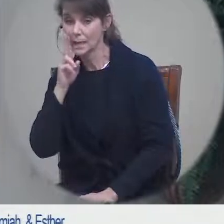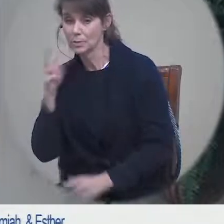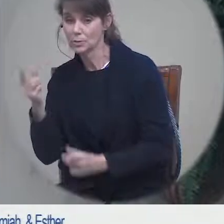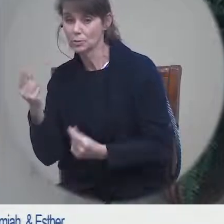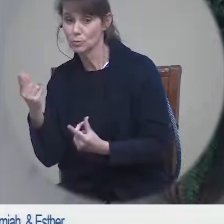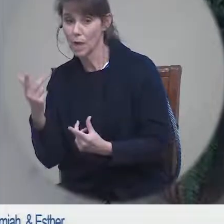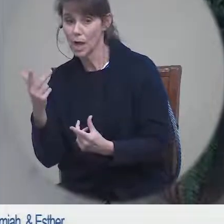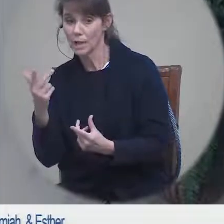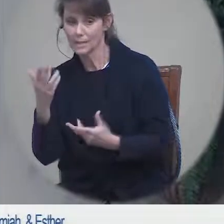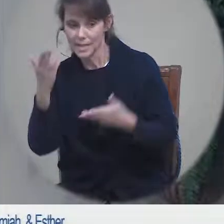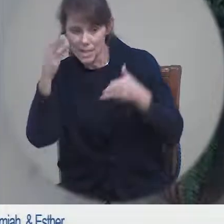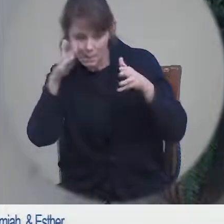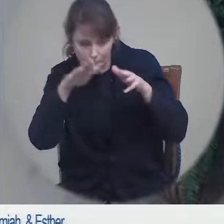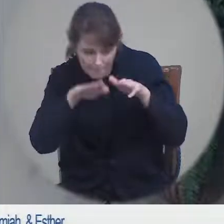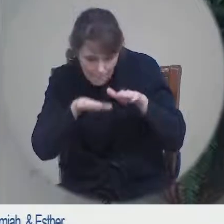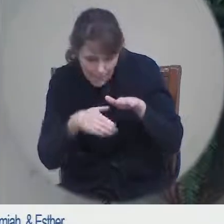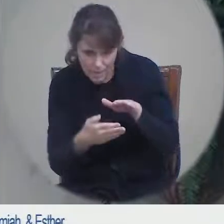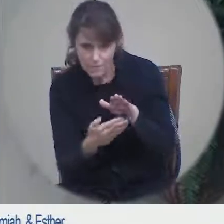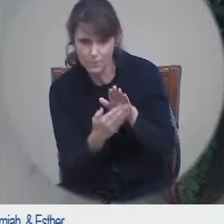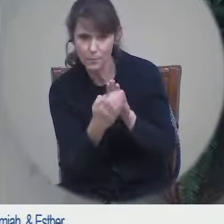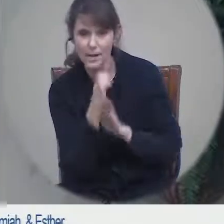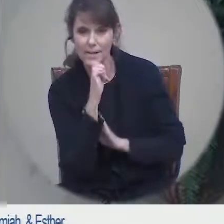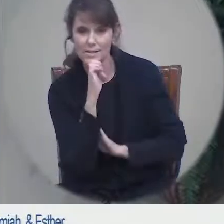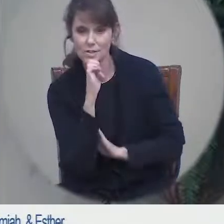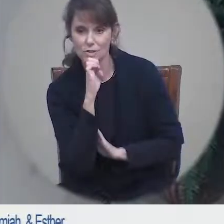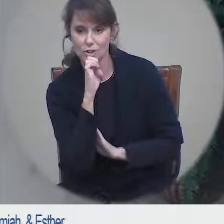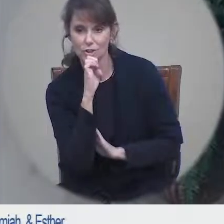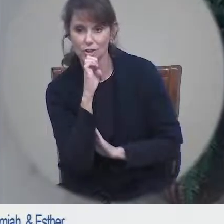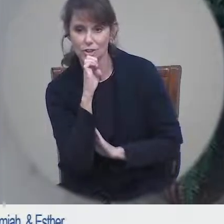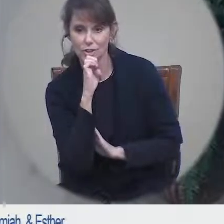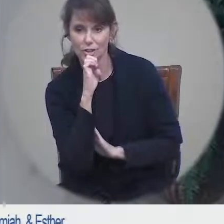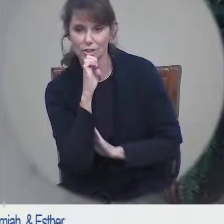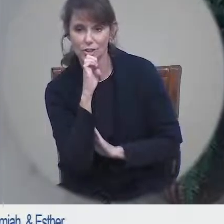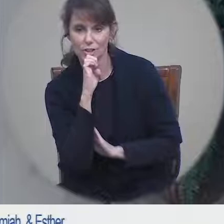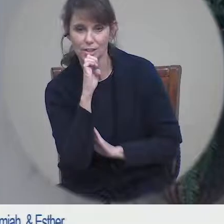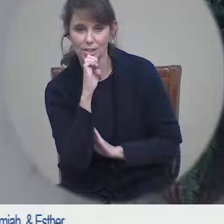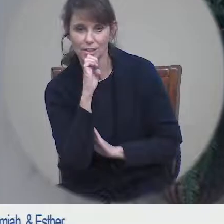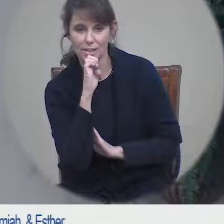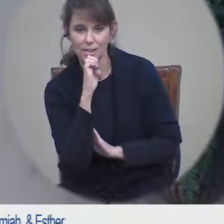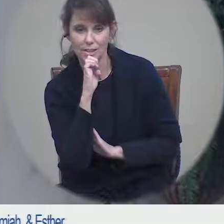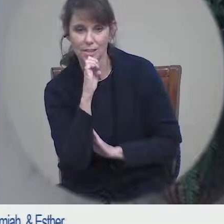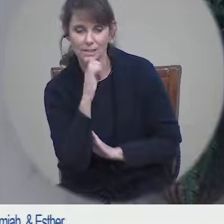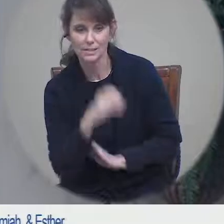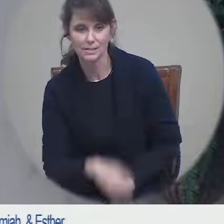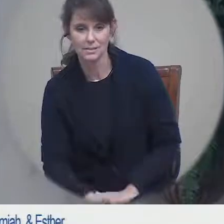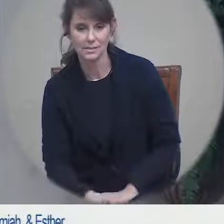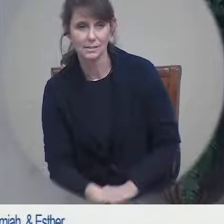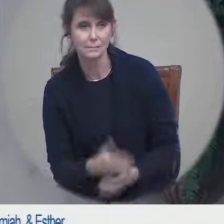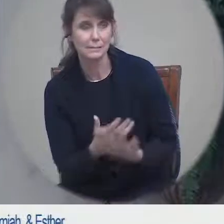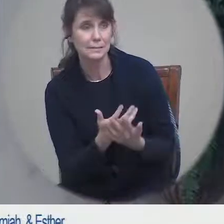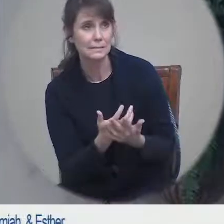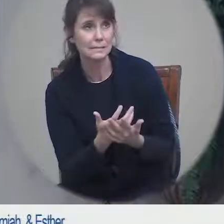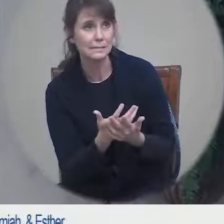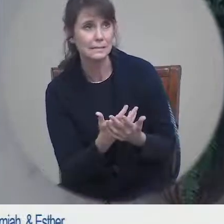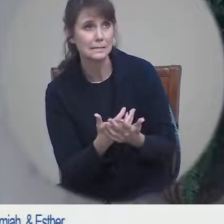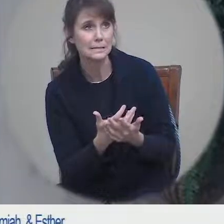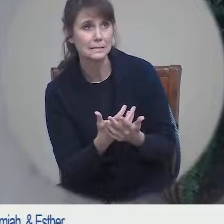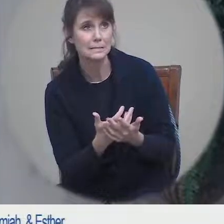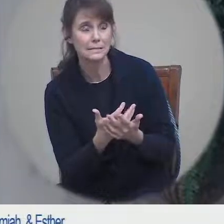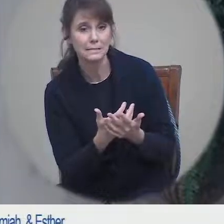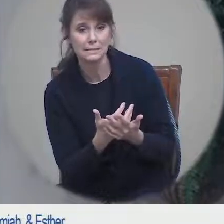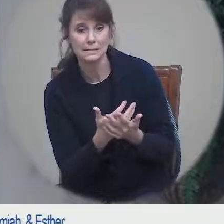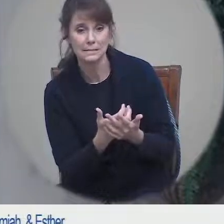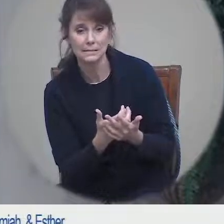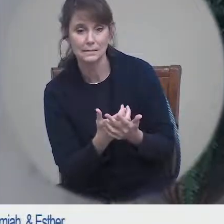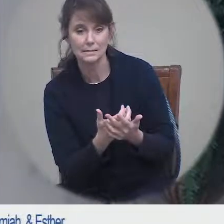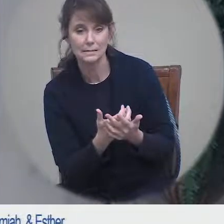reclined on couches when eating. So laying at her feet kind of creates a certain picture. when you think about her reclining and